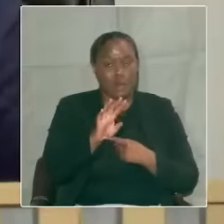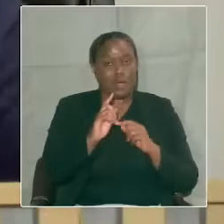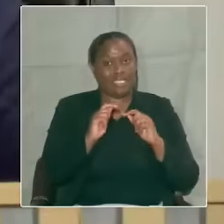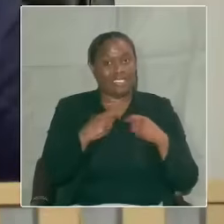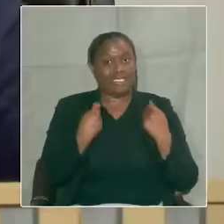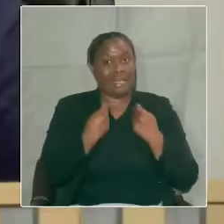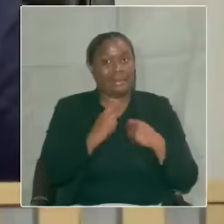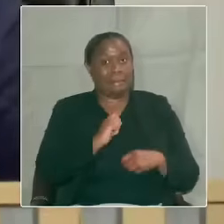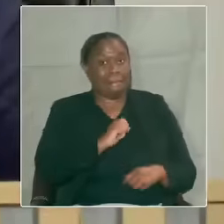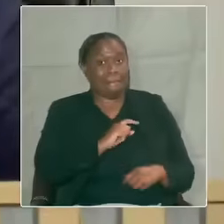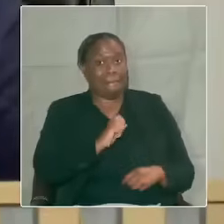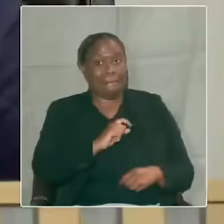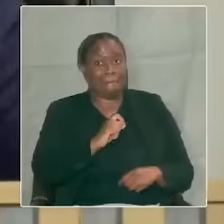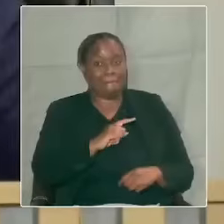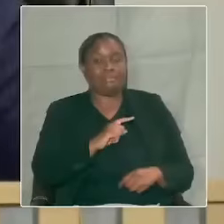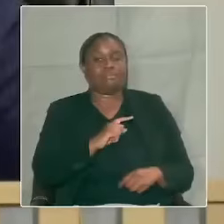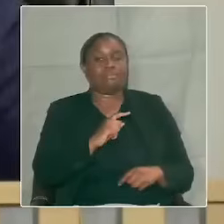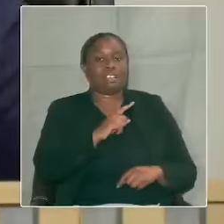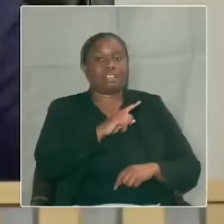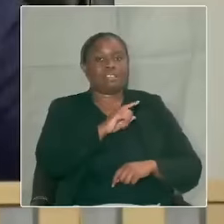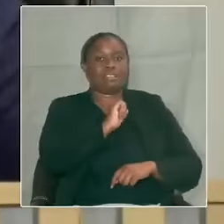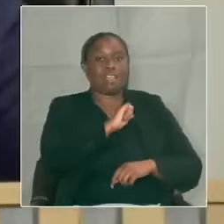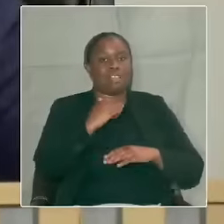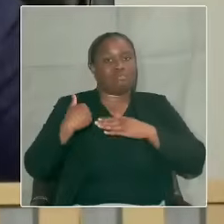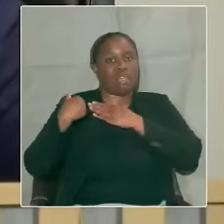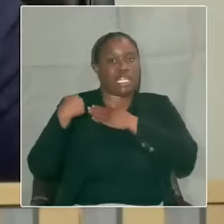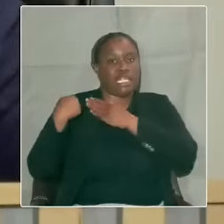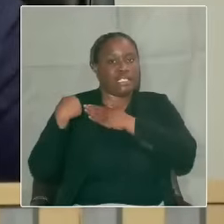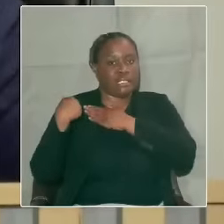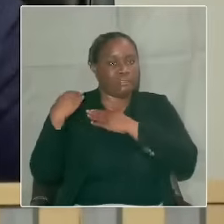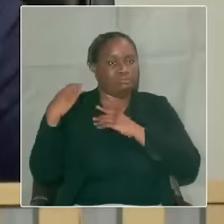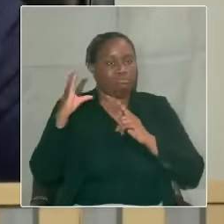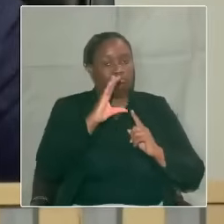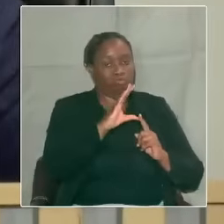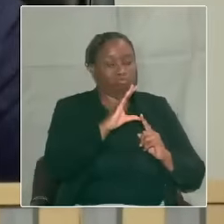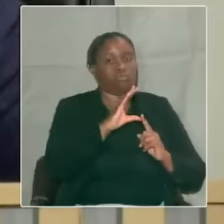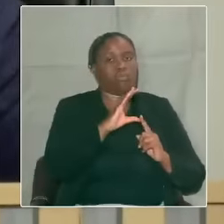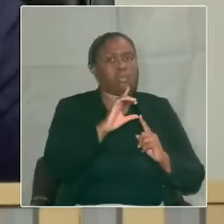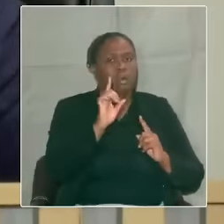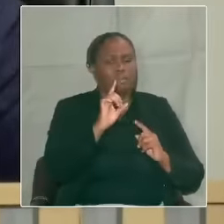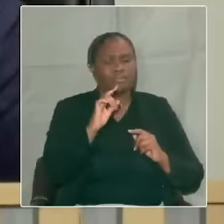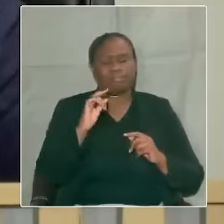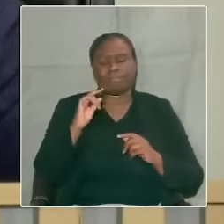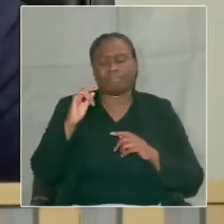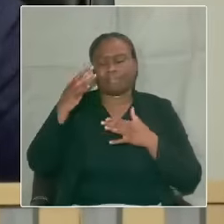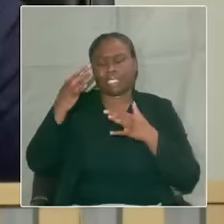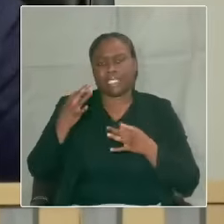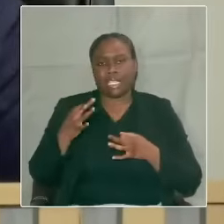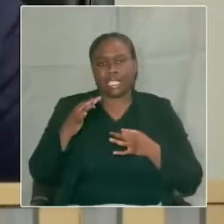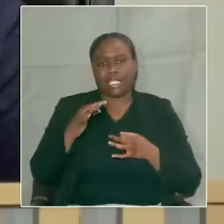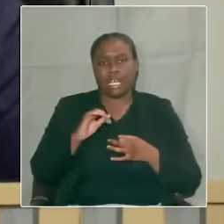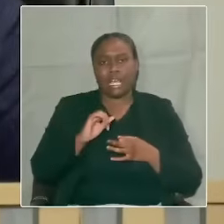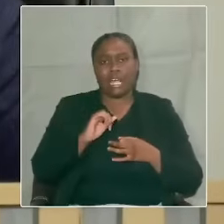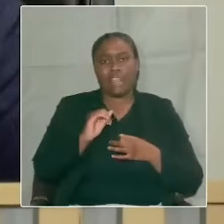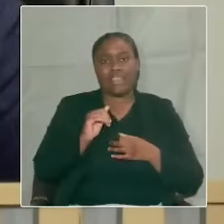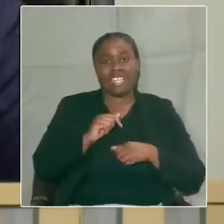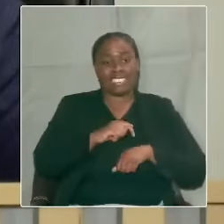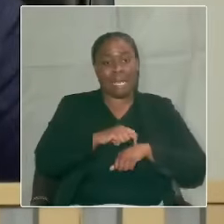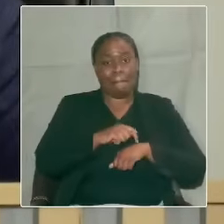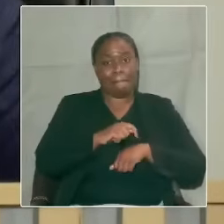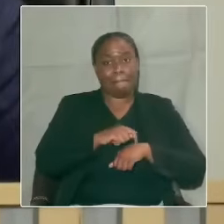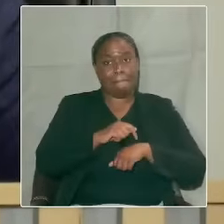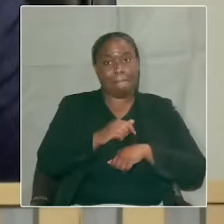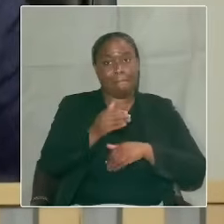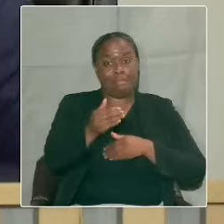again extended. A decision was taken to extend the mandate